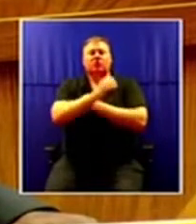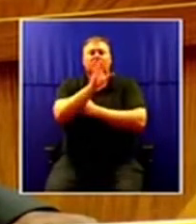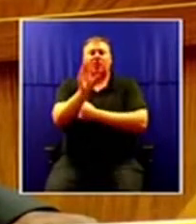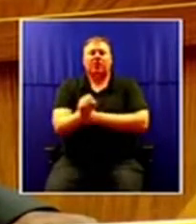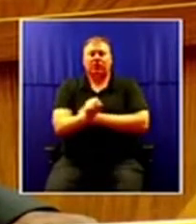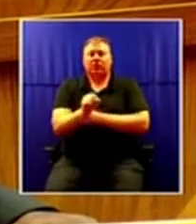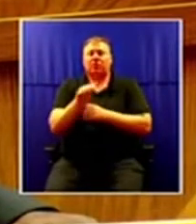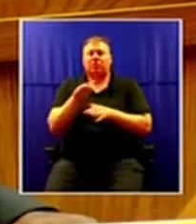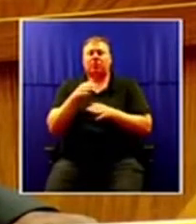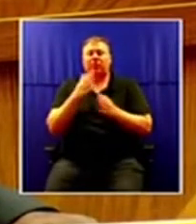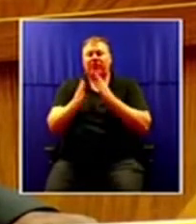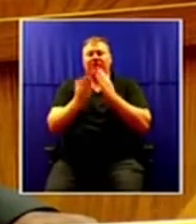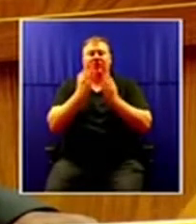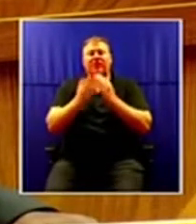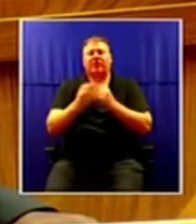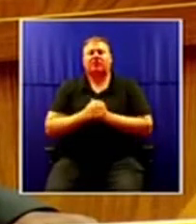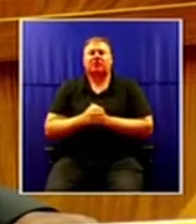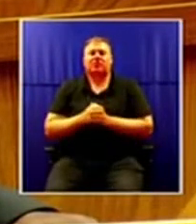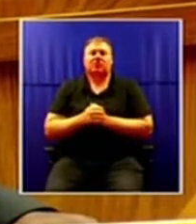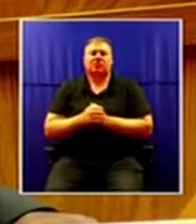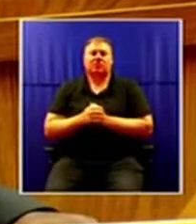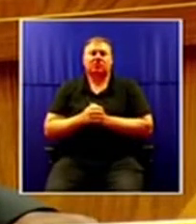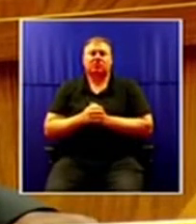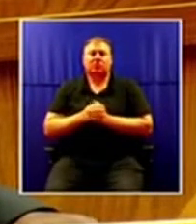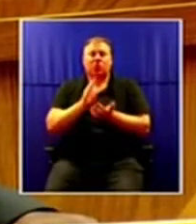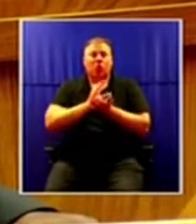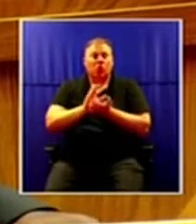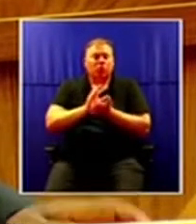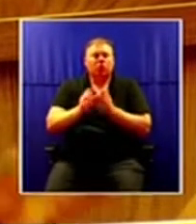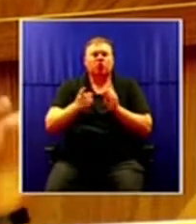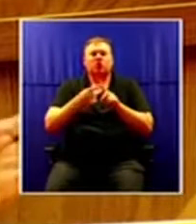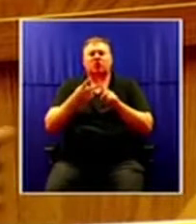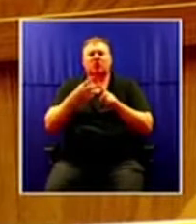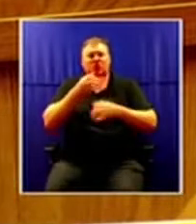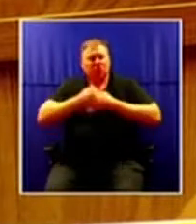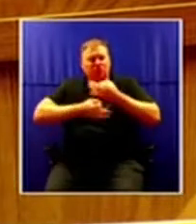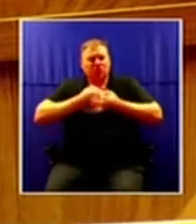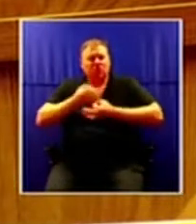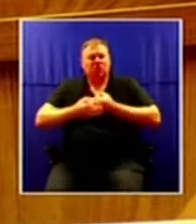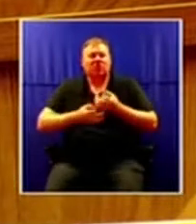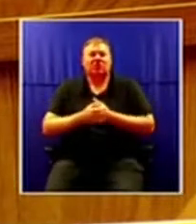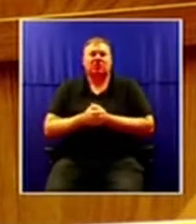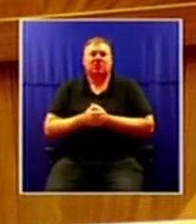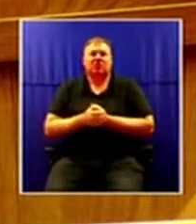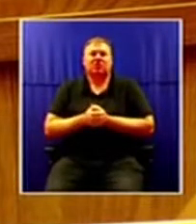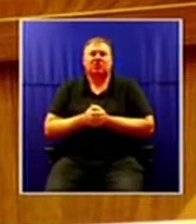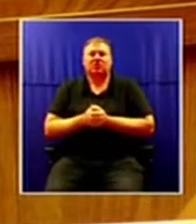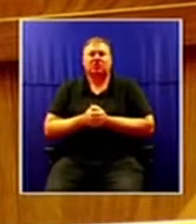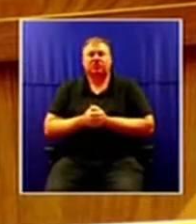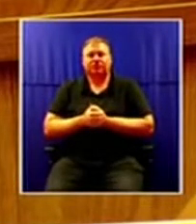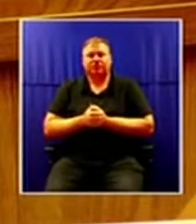valuable contributions and suggestions, because there were a number of suggestions,